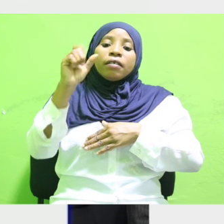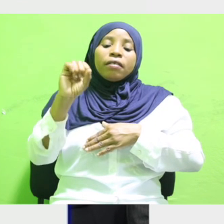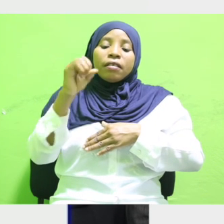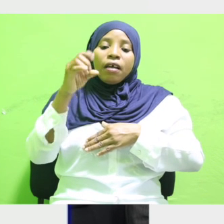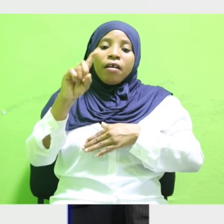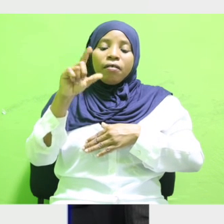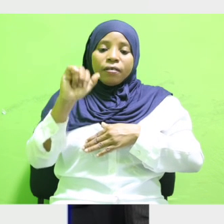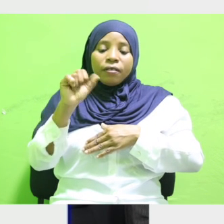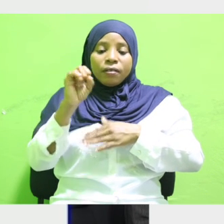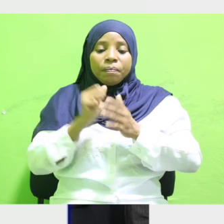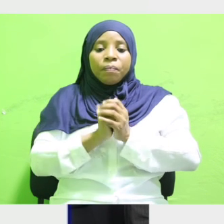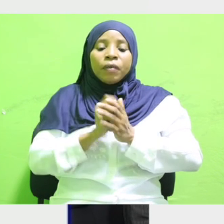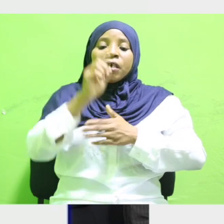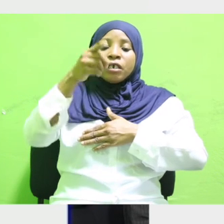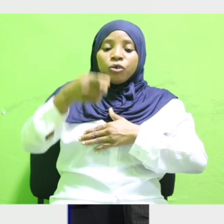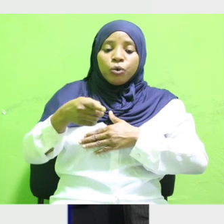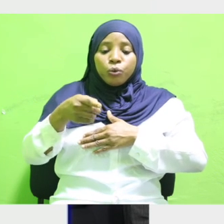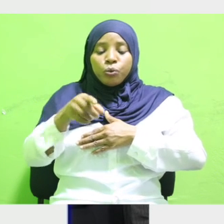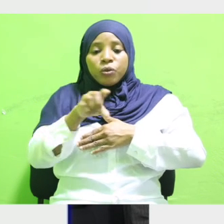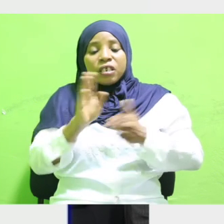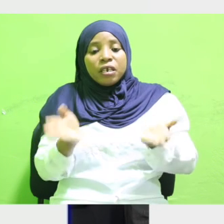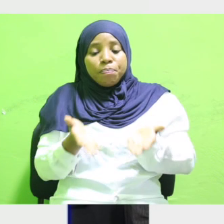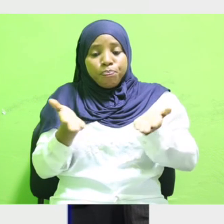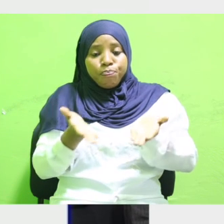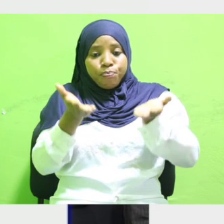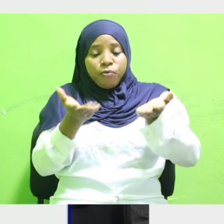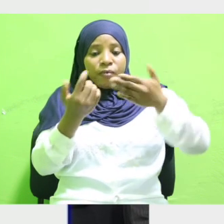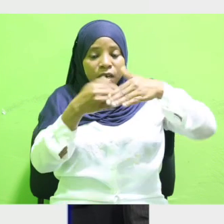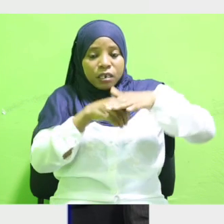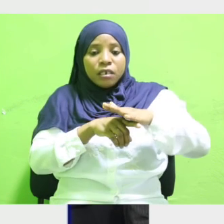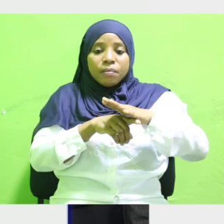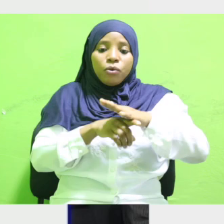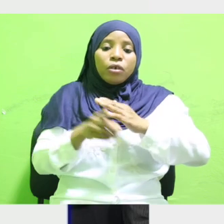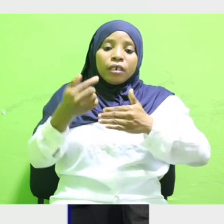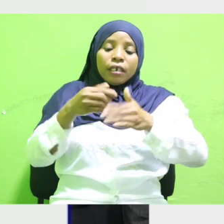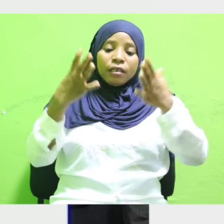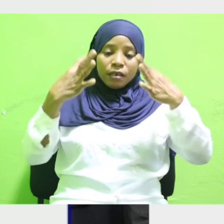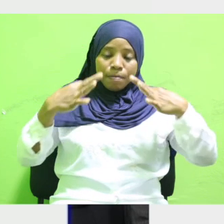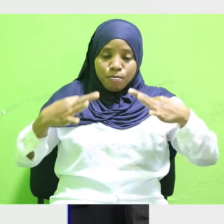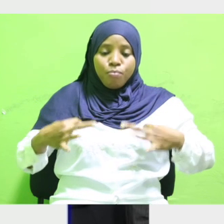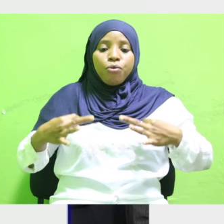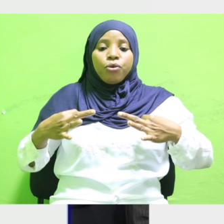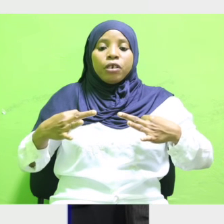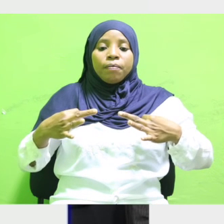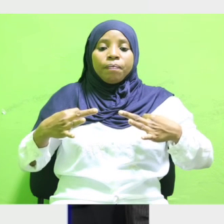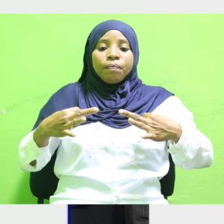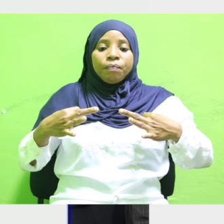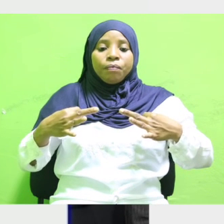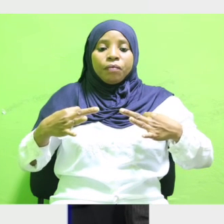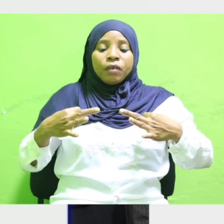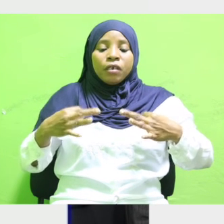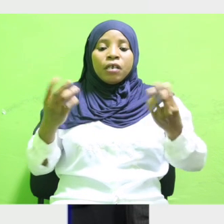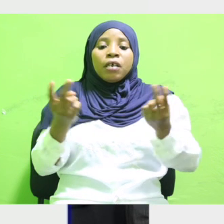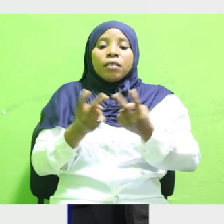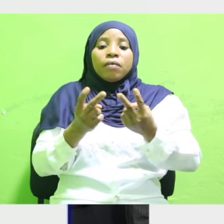blood cells, which provide oxygen, or which transport oxygen throughout the body in the blood. So these red blood cells